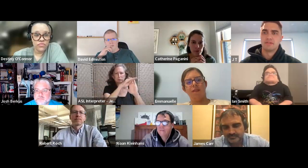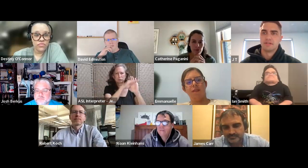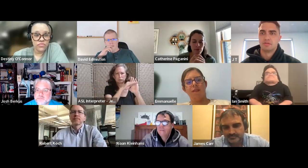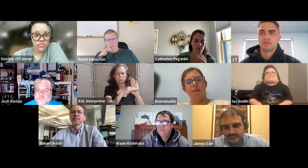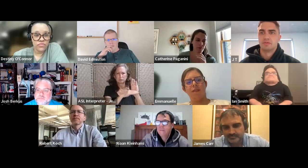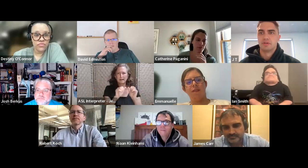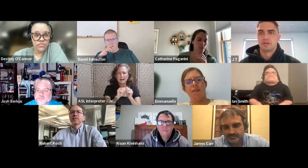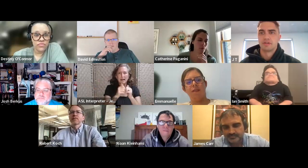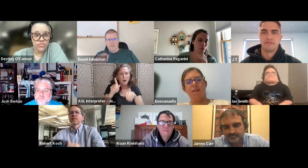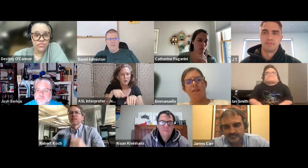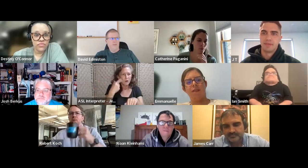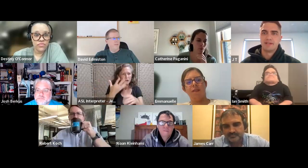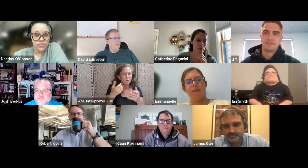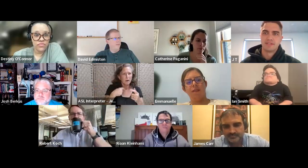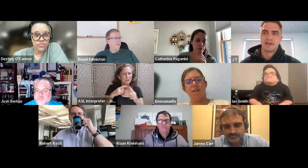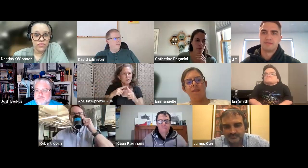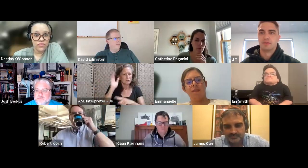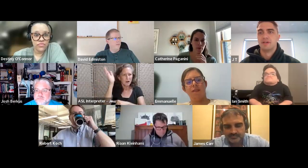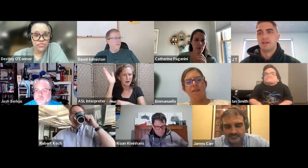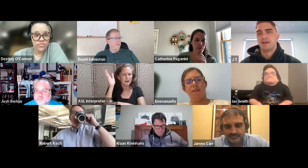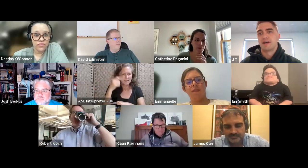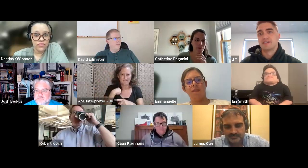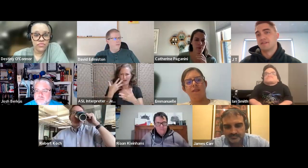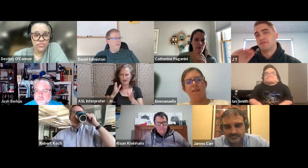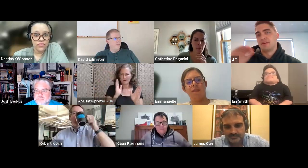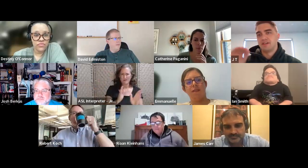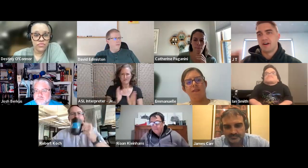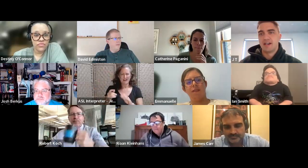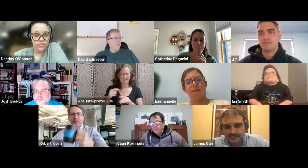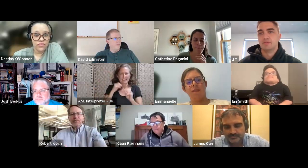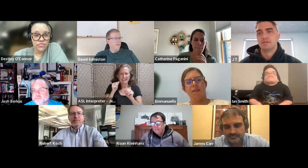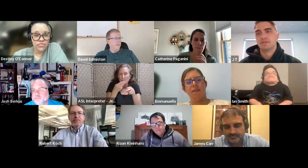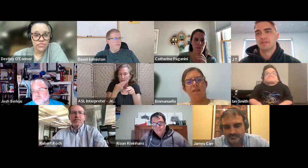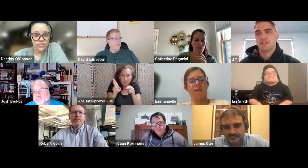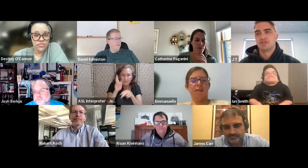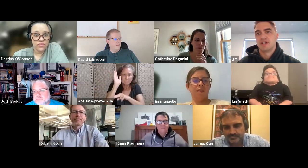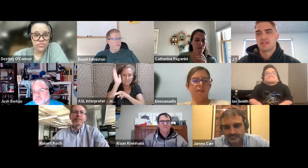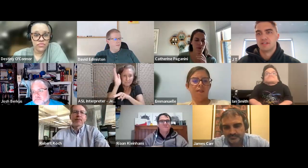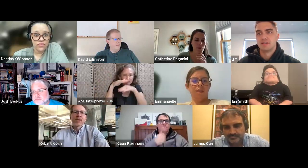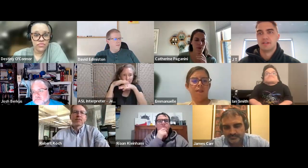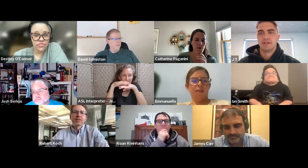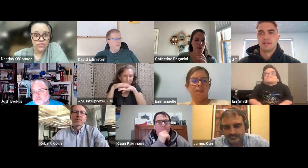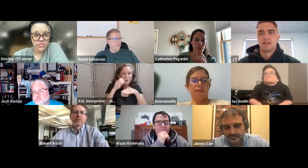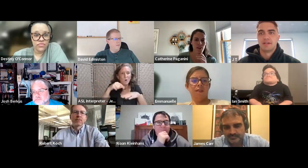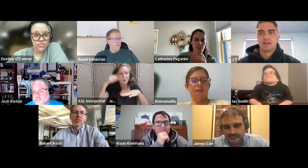would you like me to talk for? Because I've prepared some stuff, or I can just give a very high level